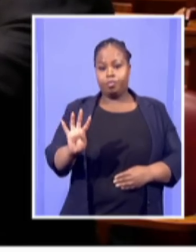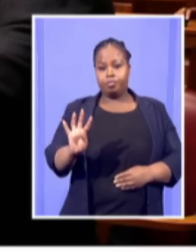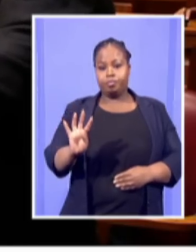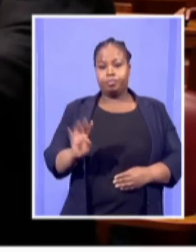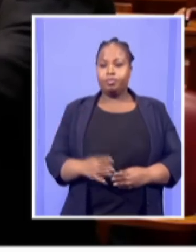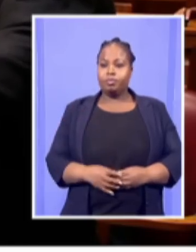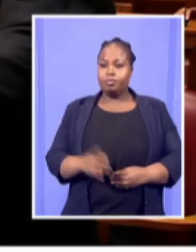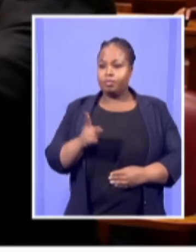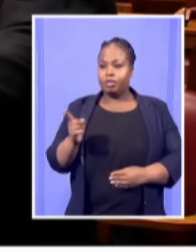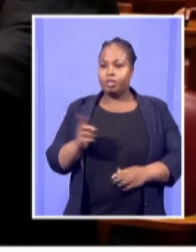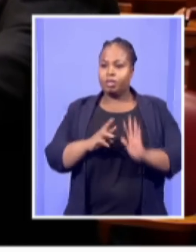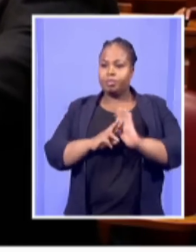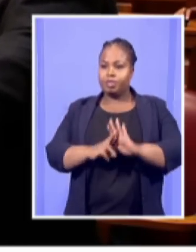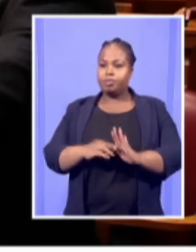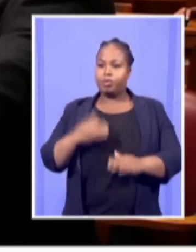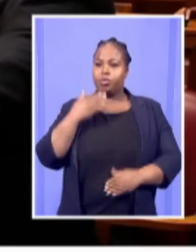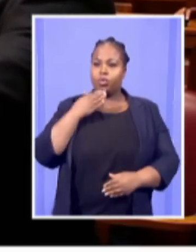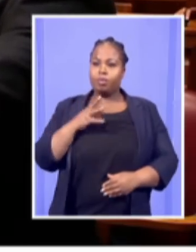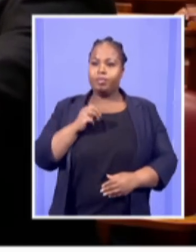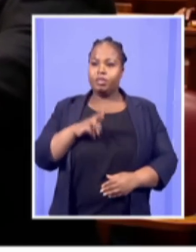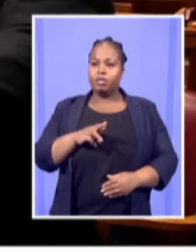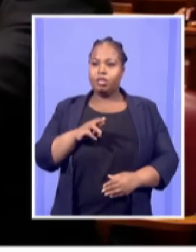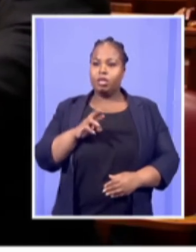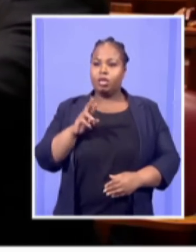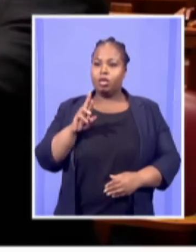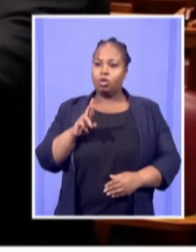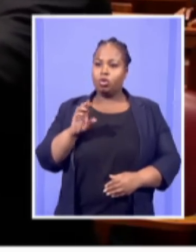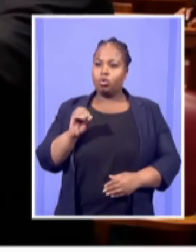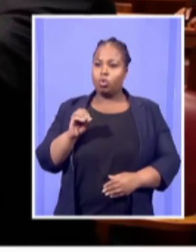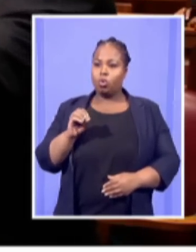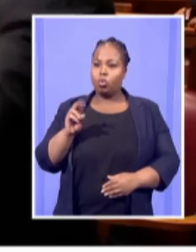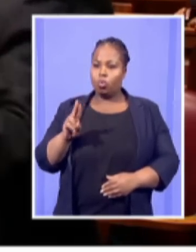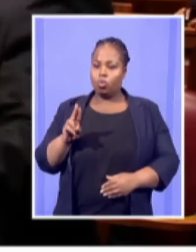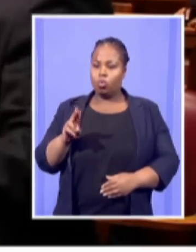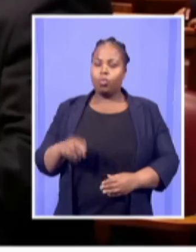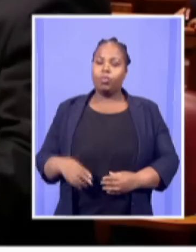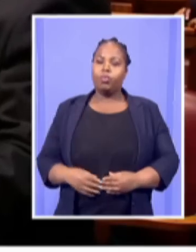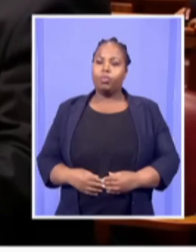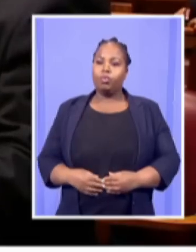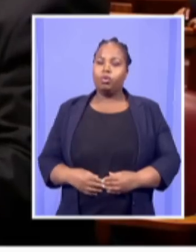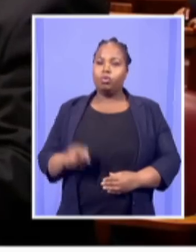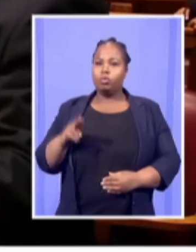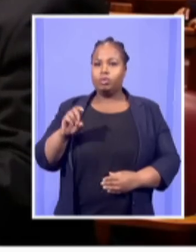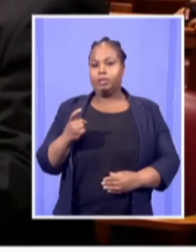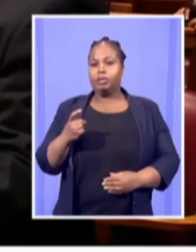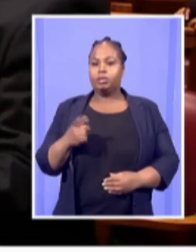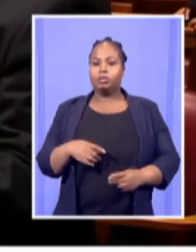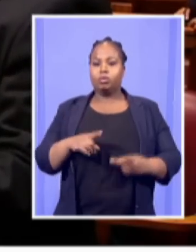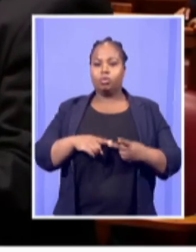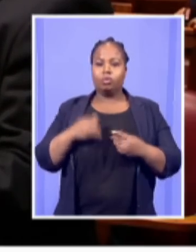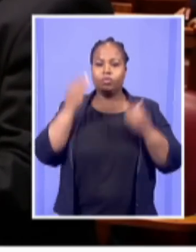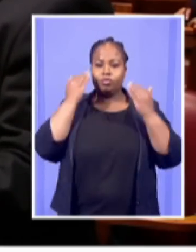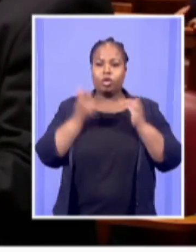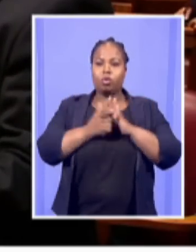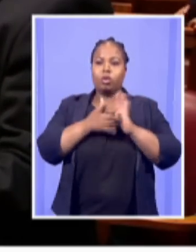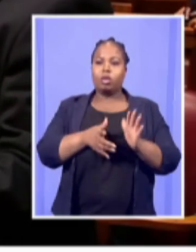by Mr. Ulrich Roux, Advocate Dolphin for accused